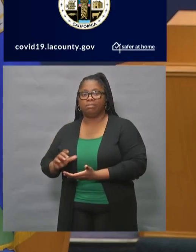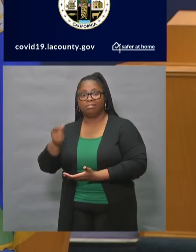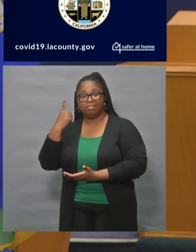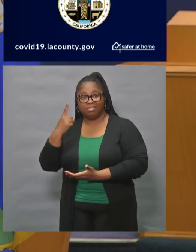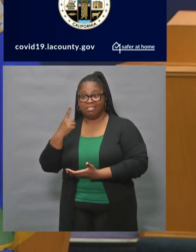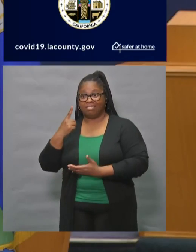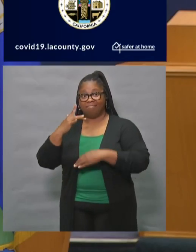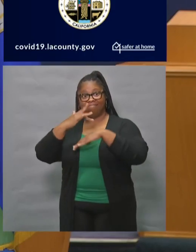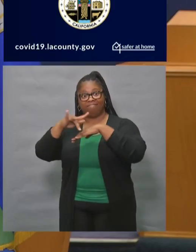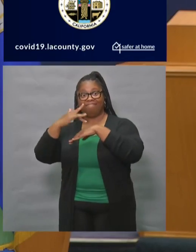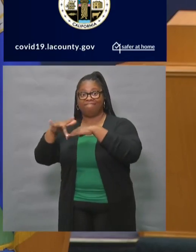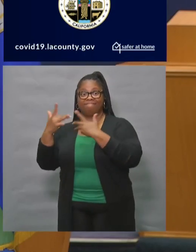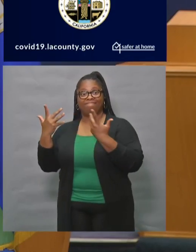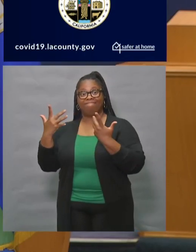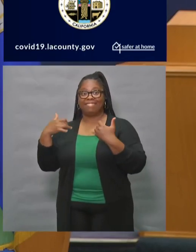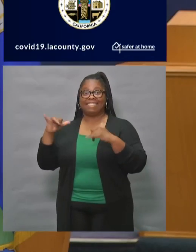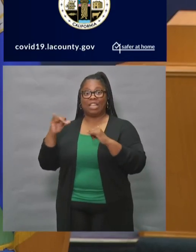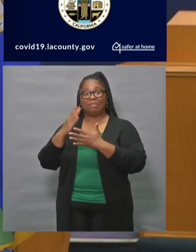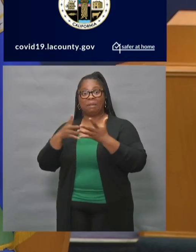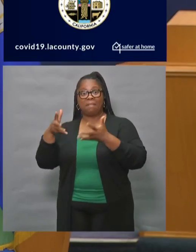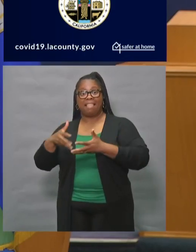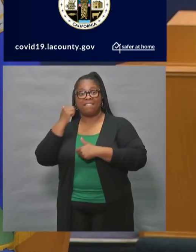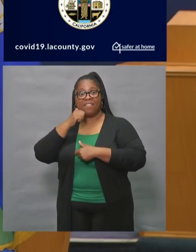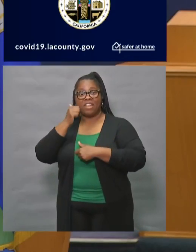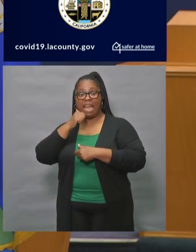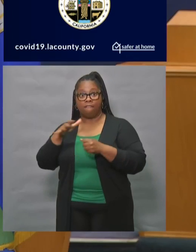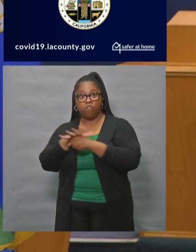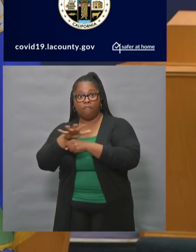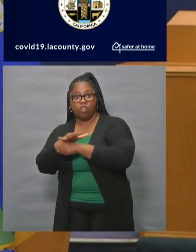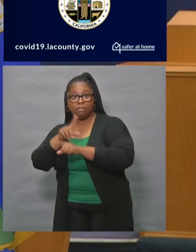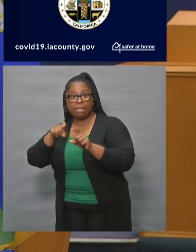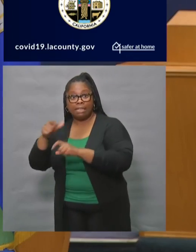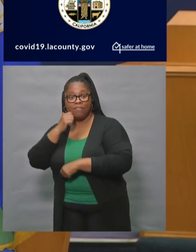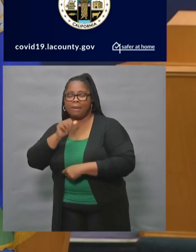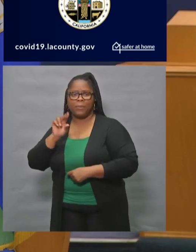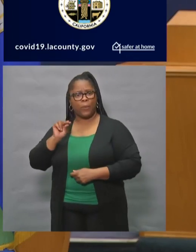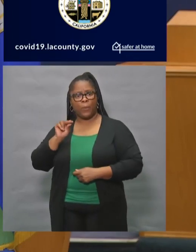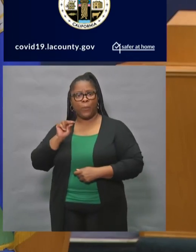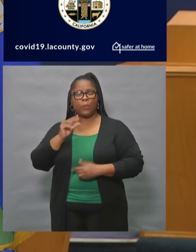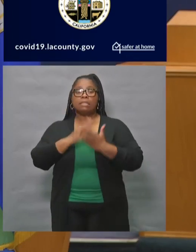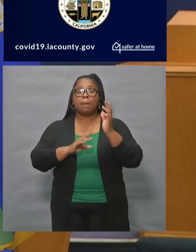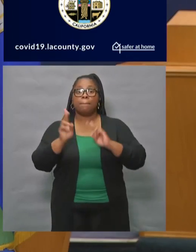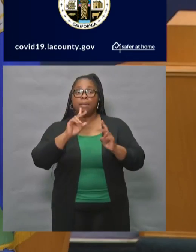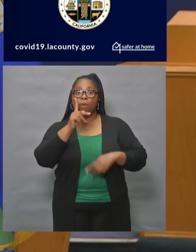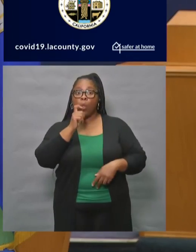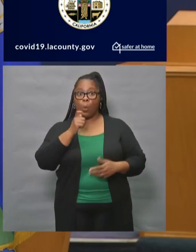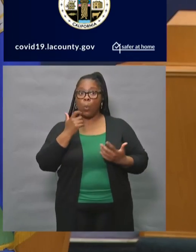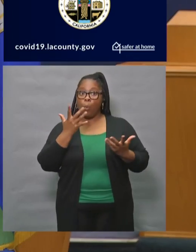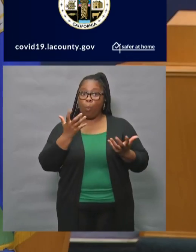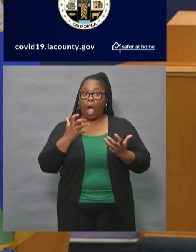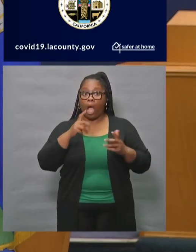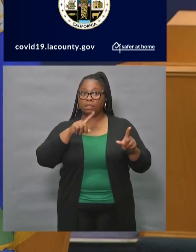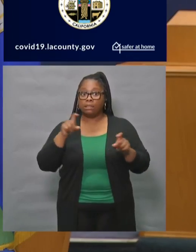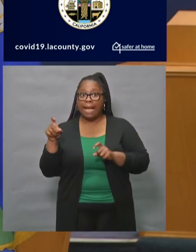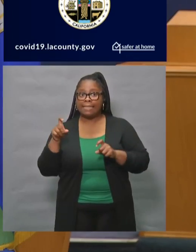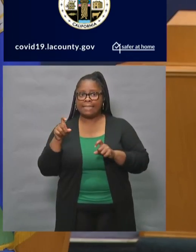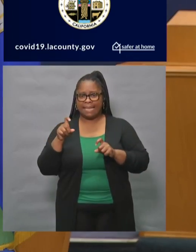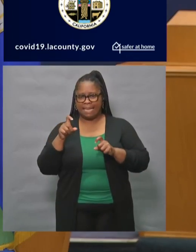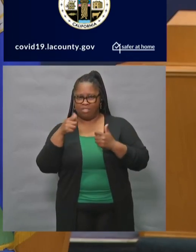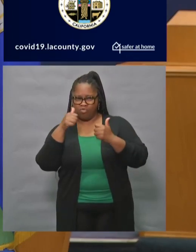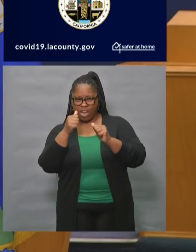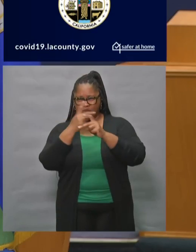filled every day. So there is capacity if people want to get tested, and we're actively looking at the locations of those test sites, trying